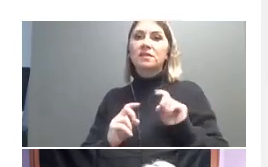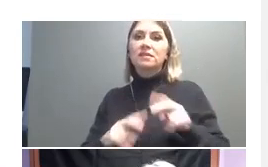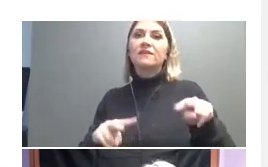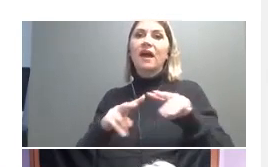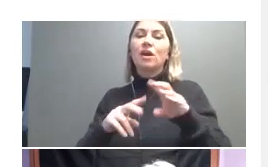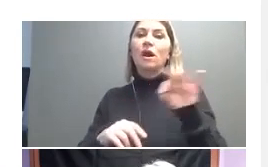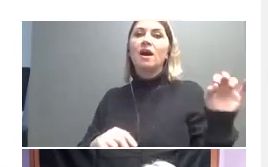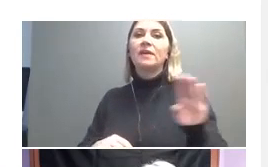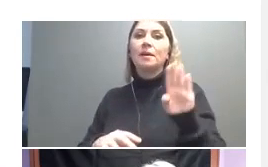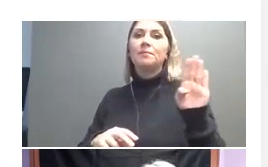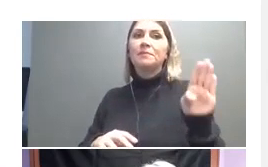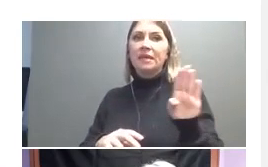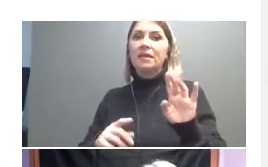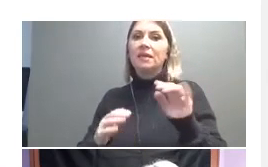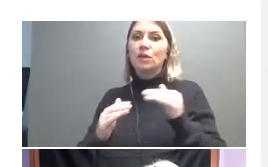B equals to 5.